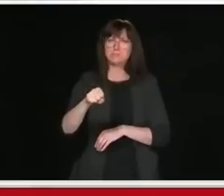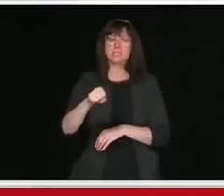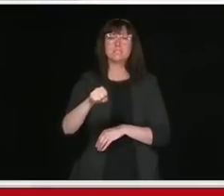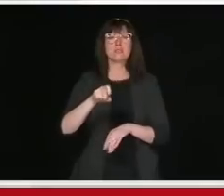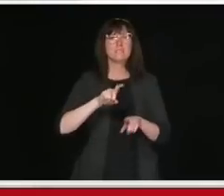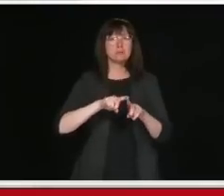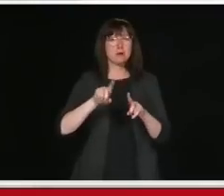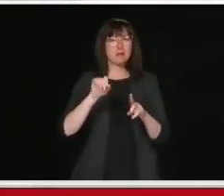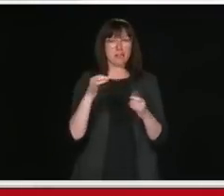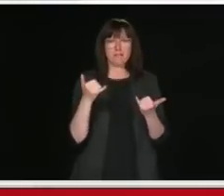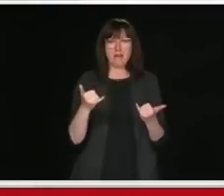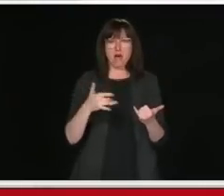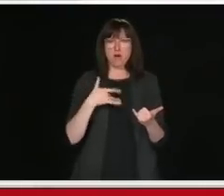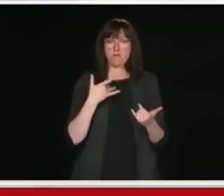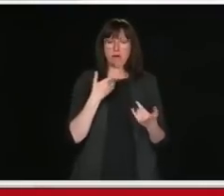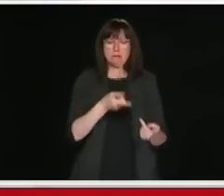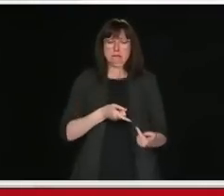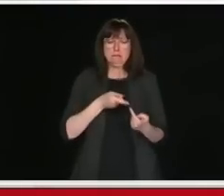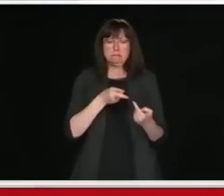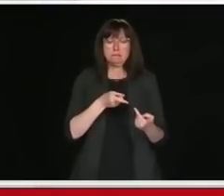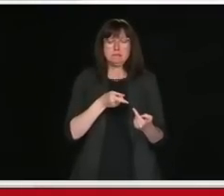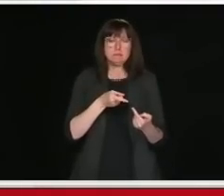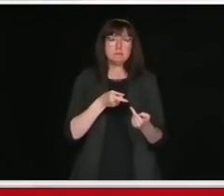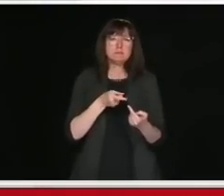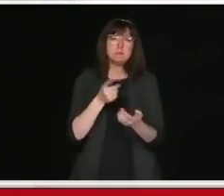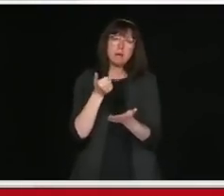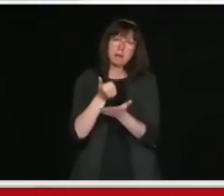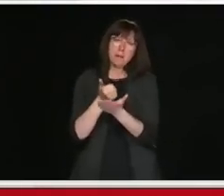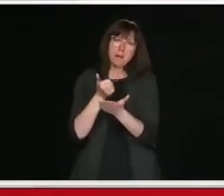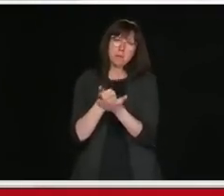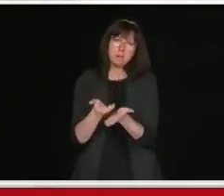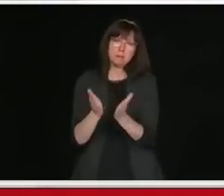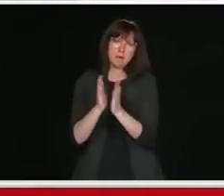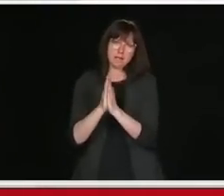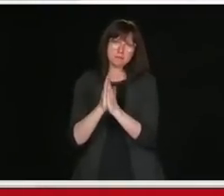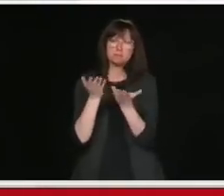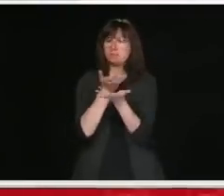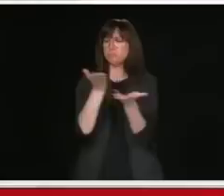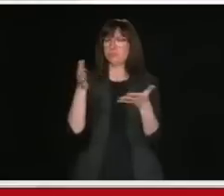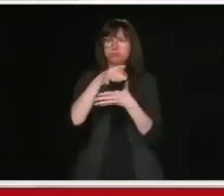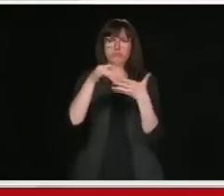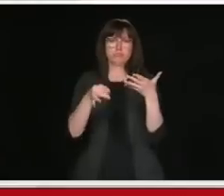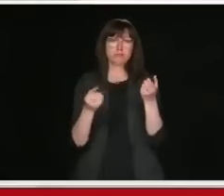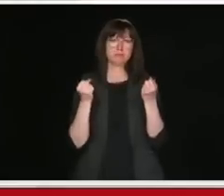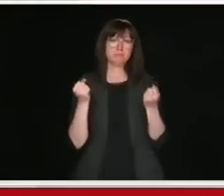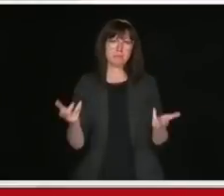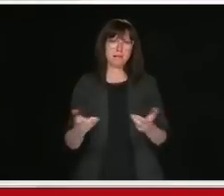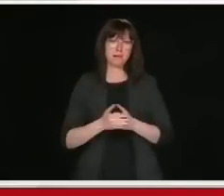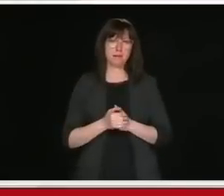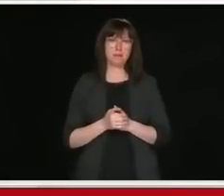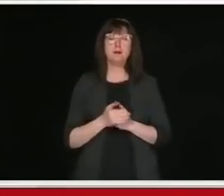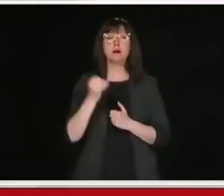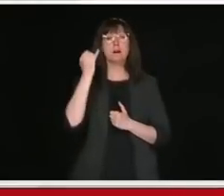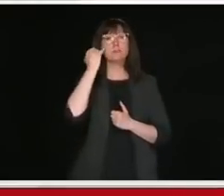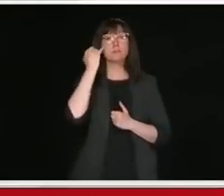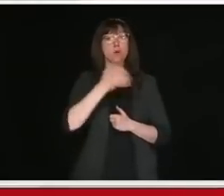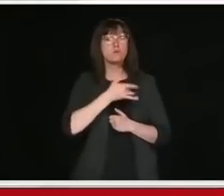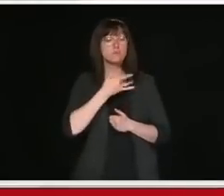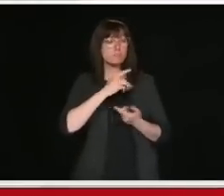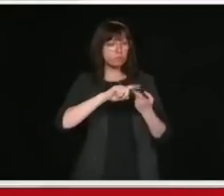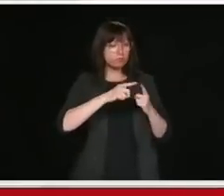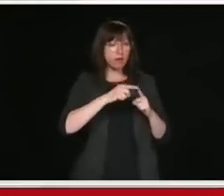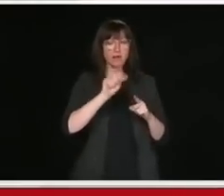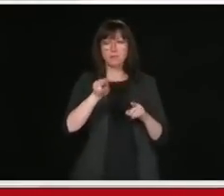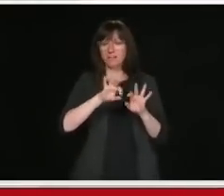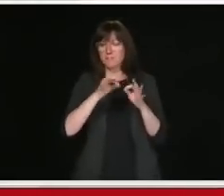ask for help, and there's some people who can help you. And if you think that a friend or a member of your family needs help,